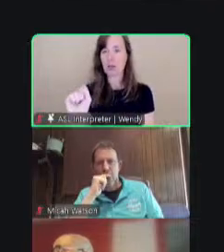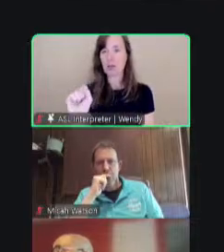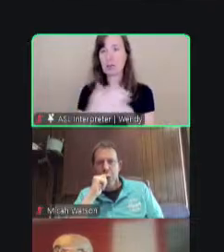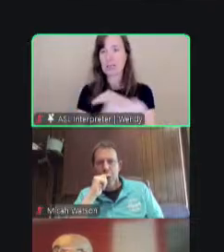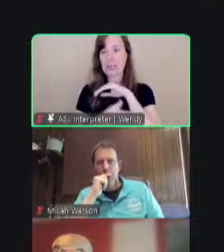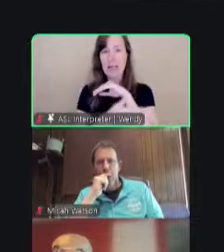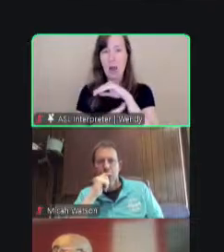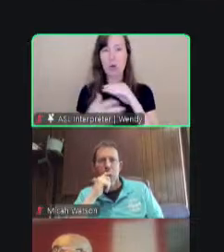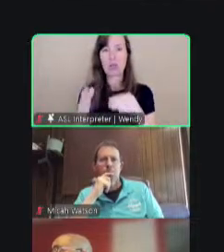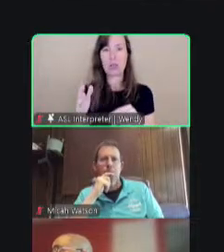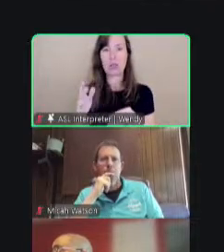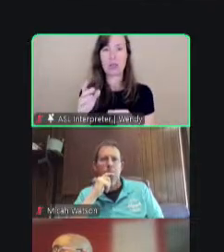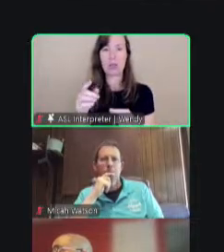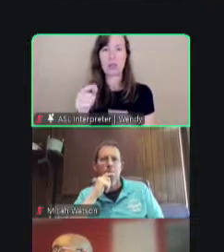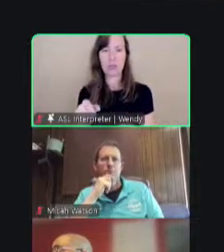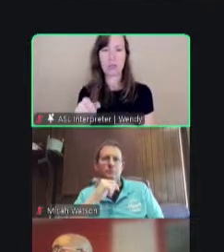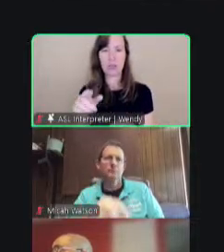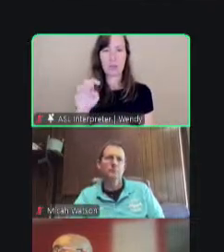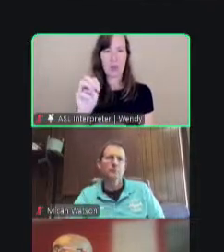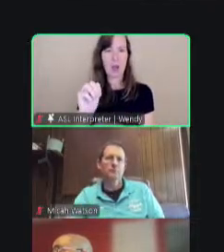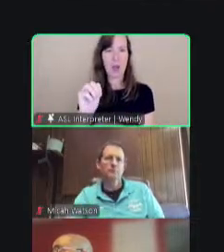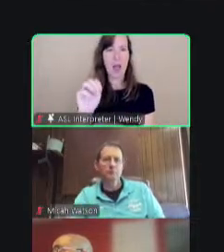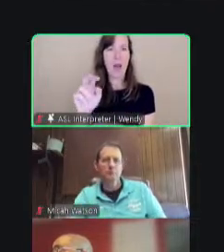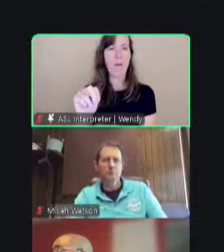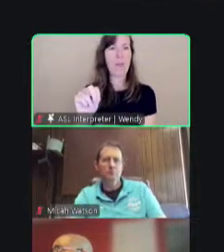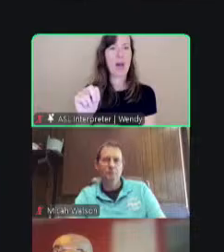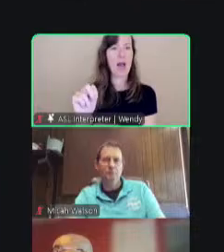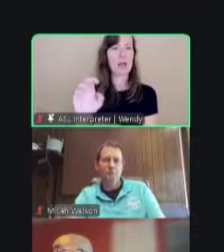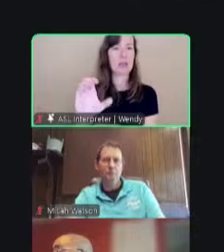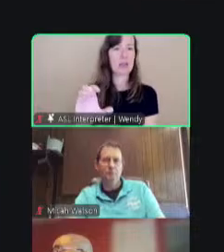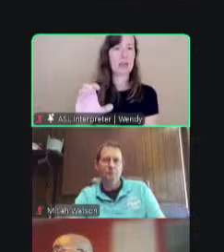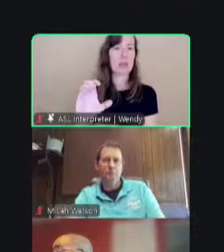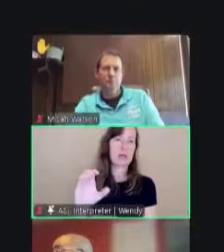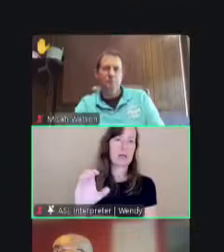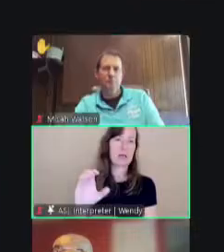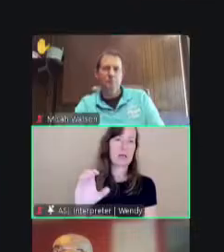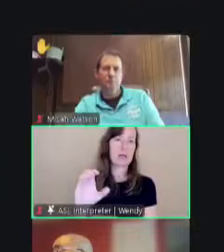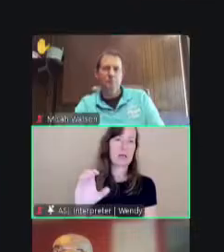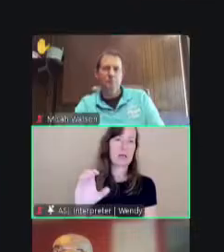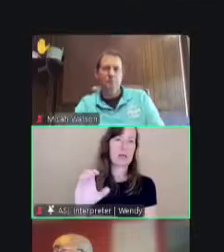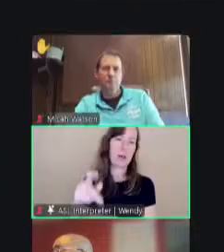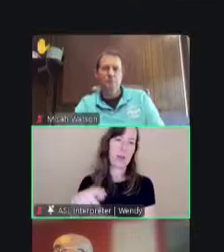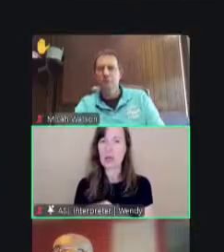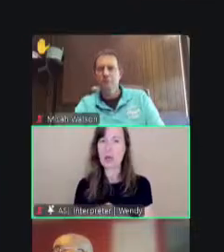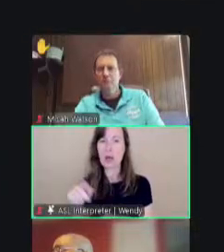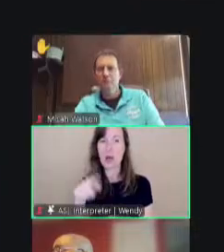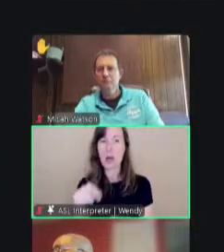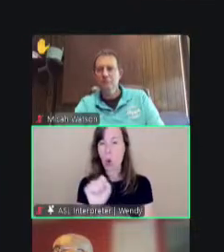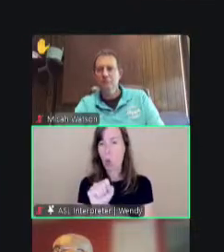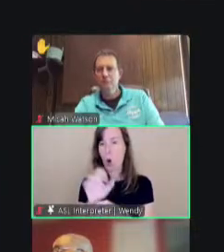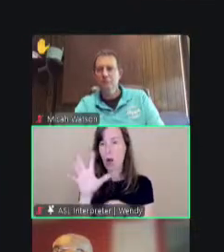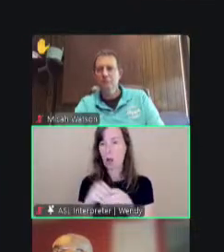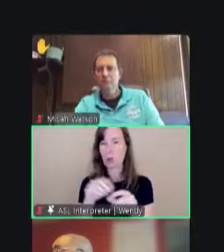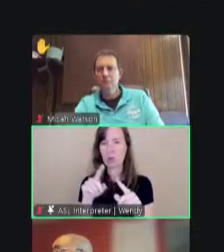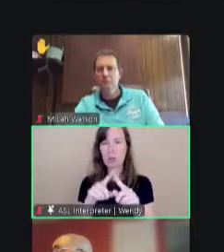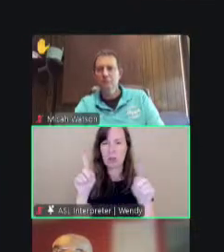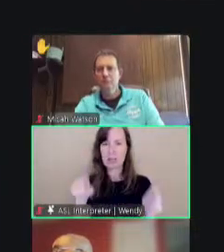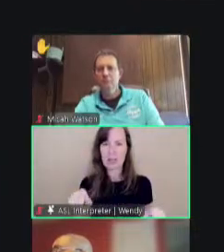MNC PPC. The scope of the work will include barrier striping and signage for a minor